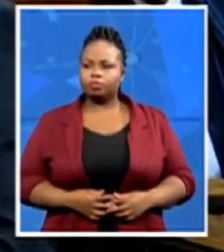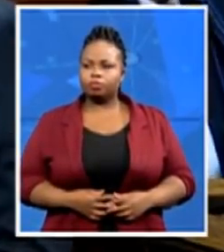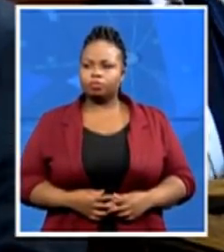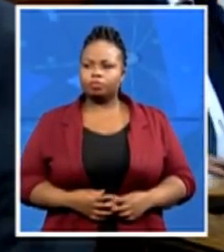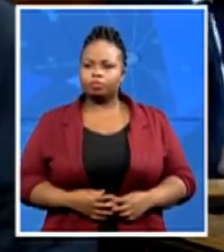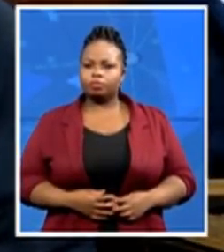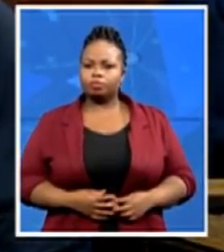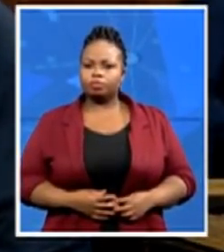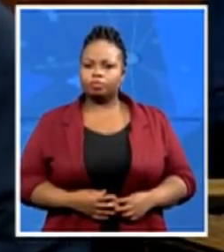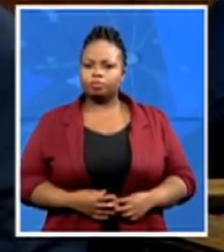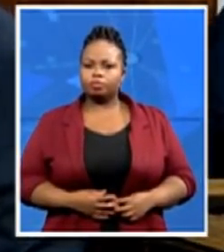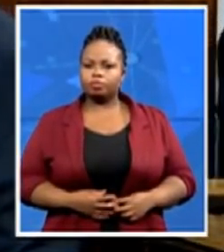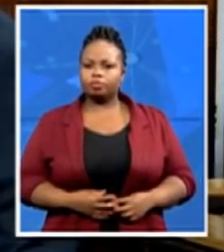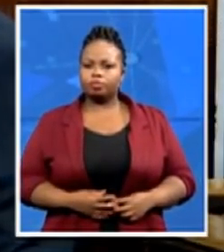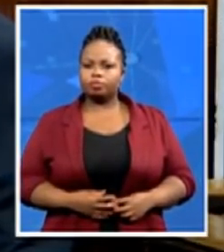Your Worship,